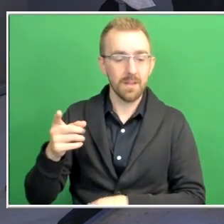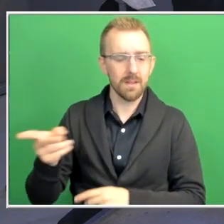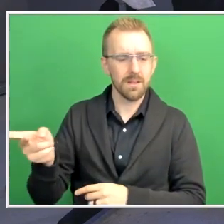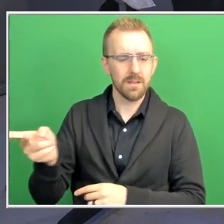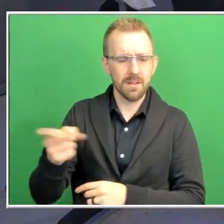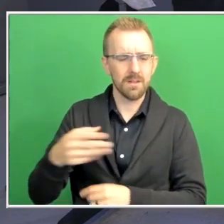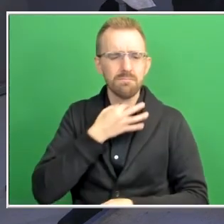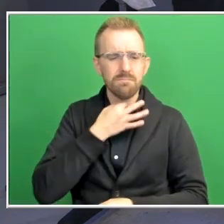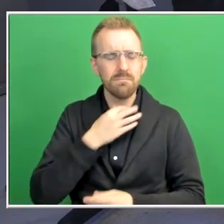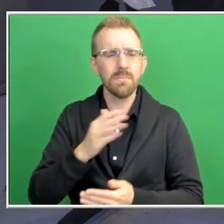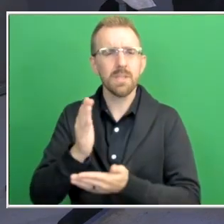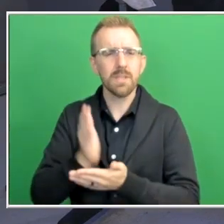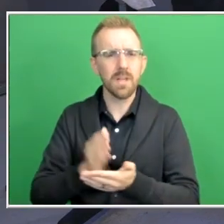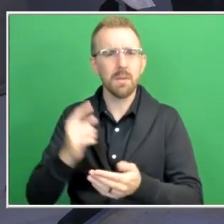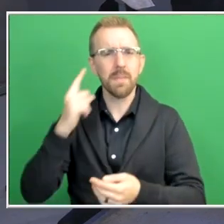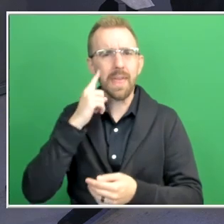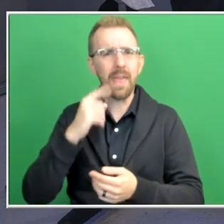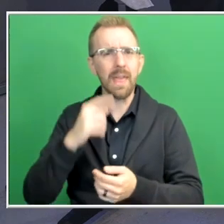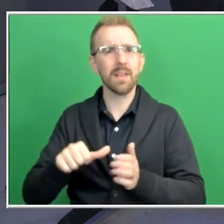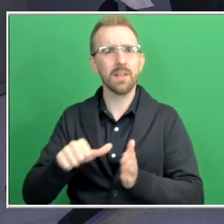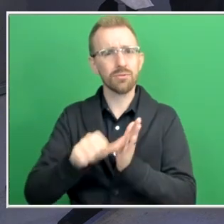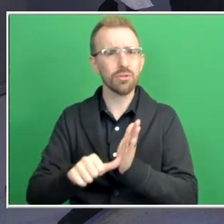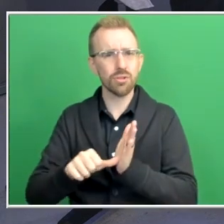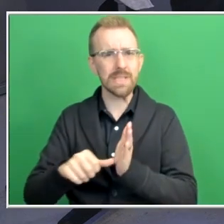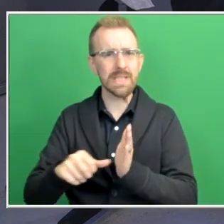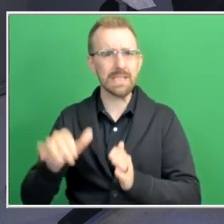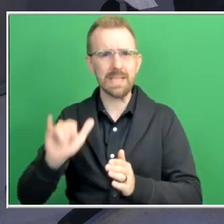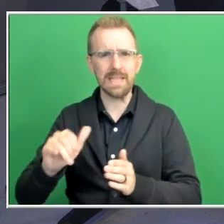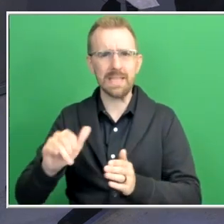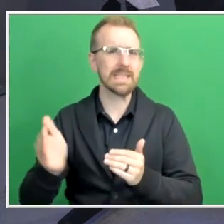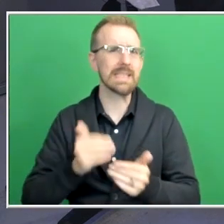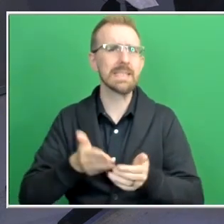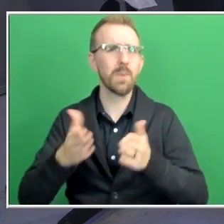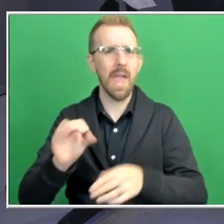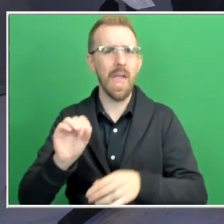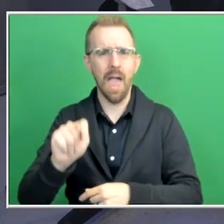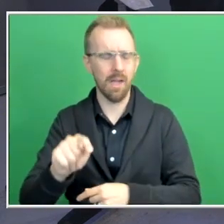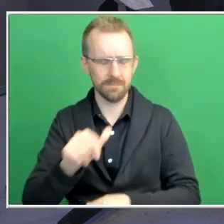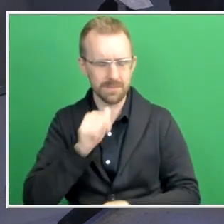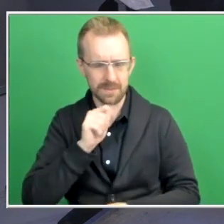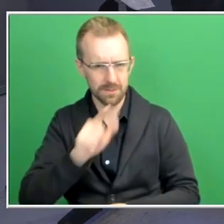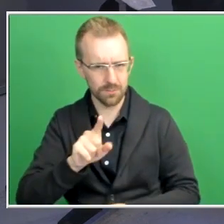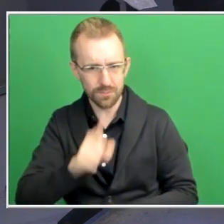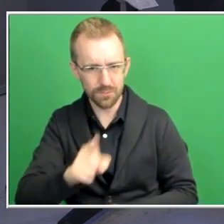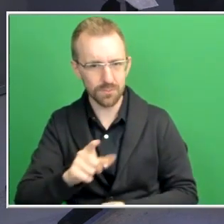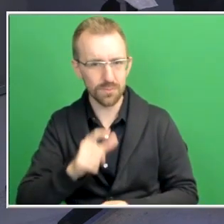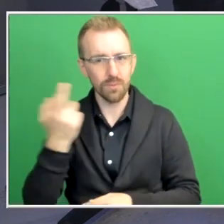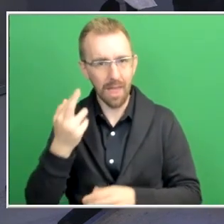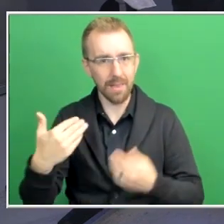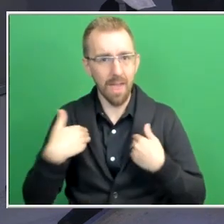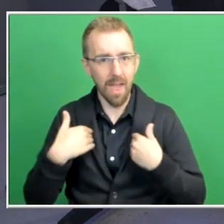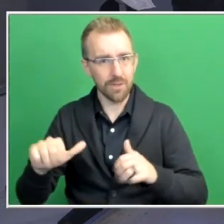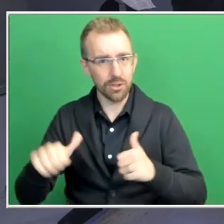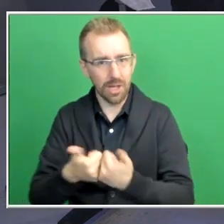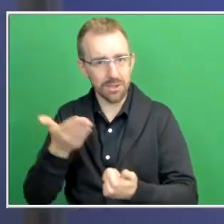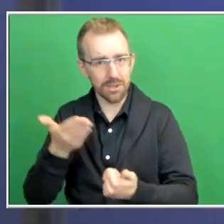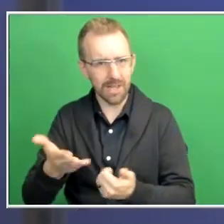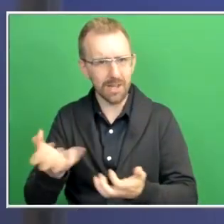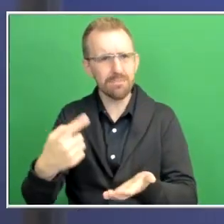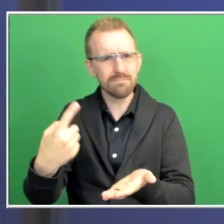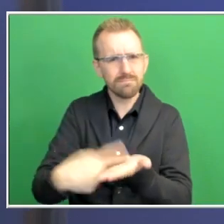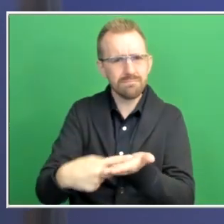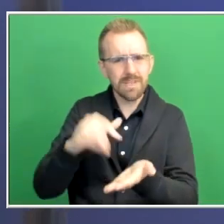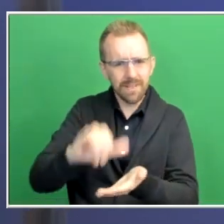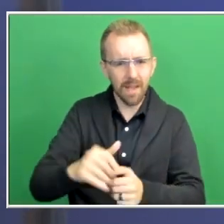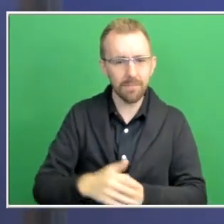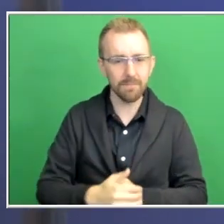is an easy out, but we really know that that's not true. But they don't realize how challenging it can be. Talk to us a little bit about that. Well, yeah, and I think Lachey